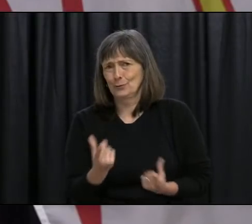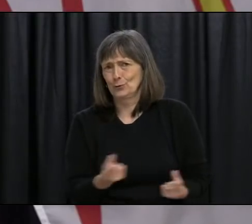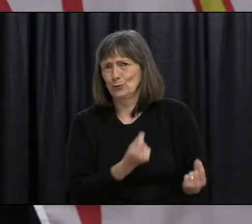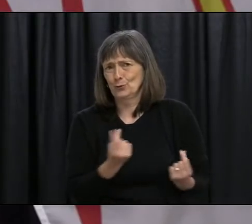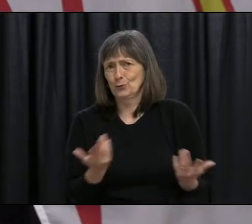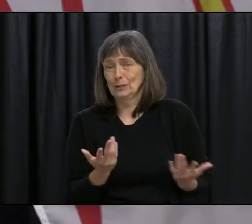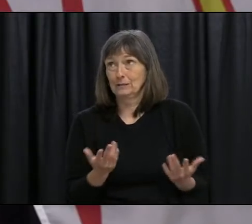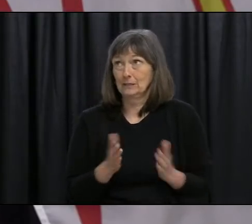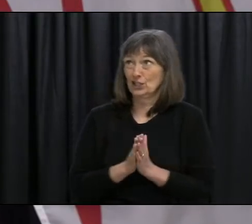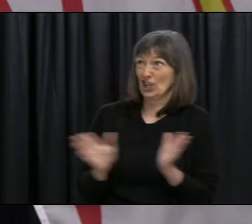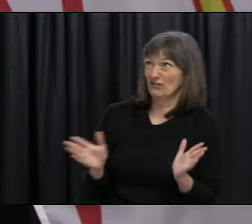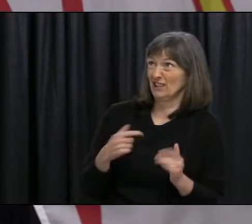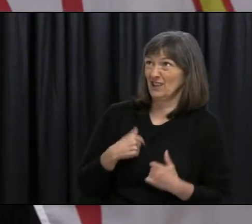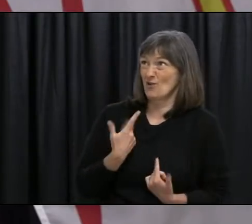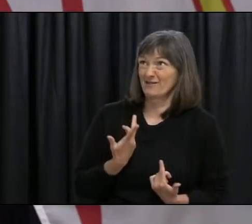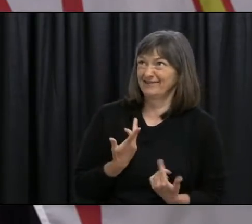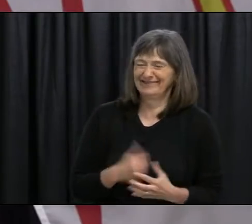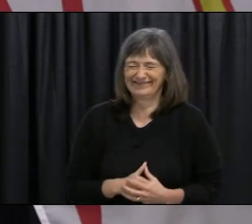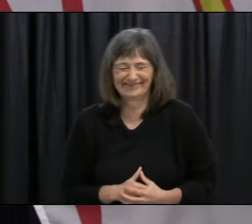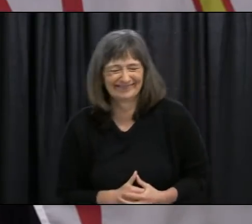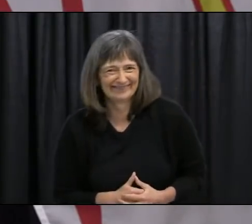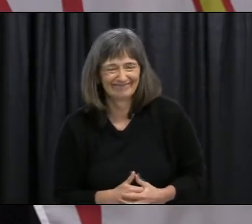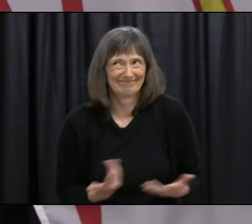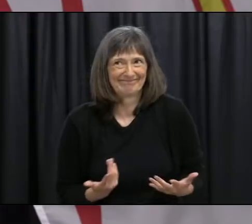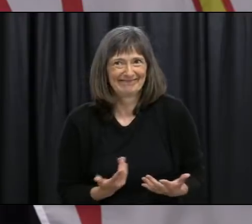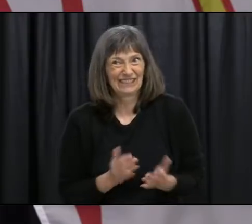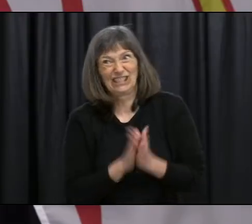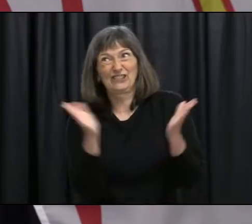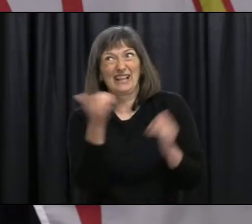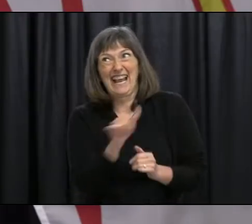In general, or just no?